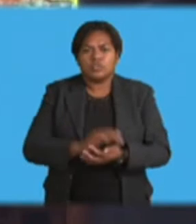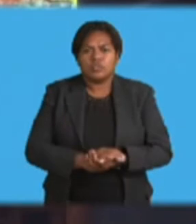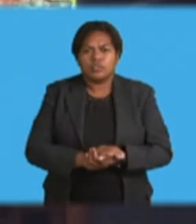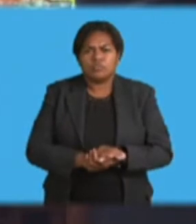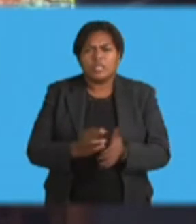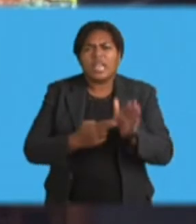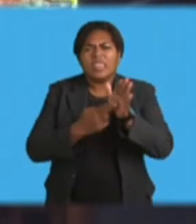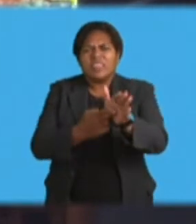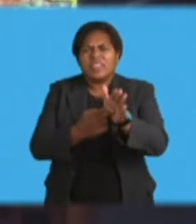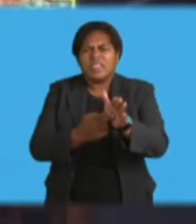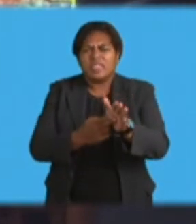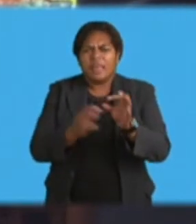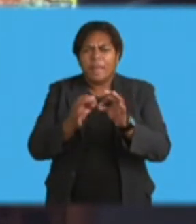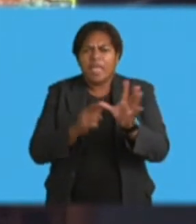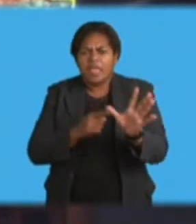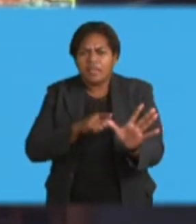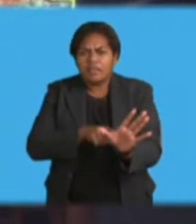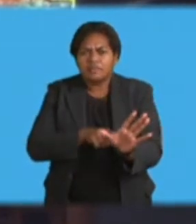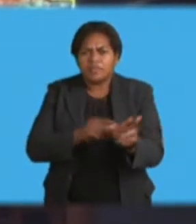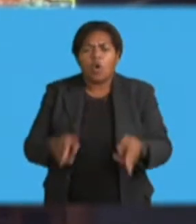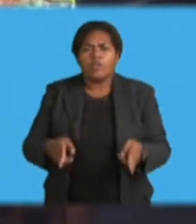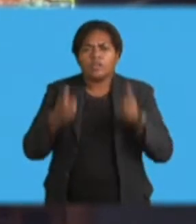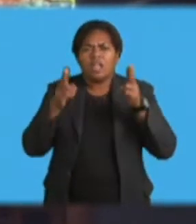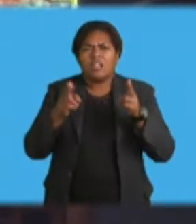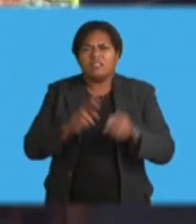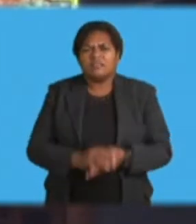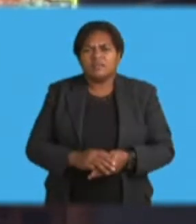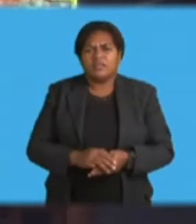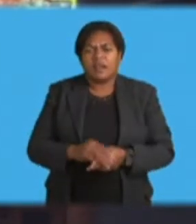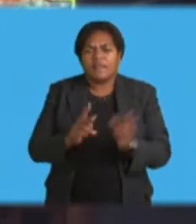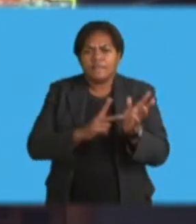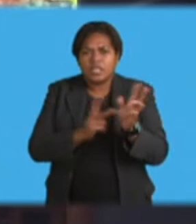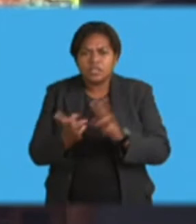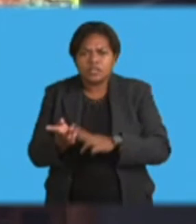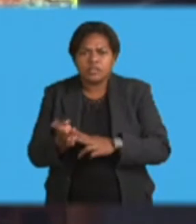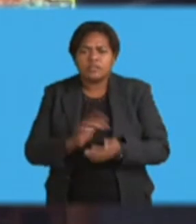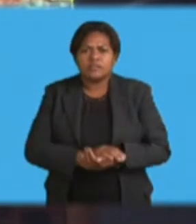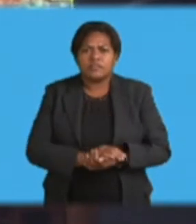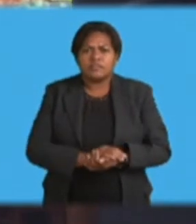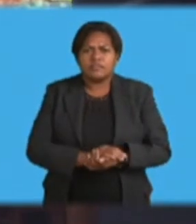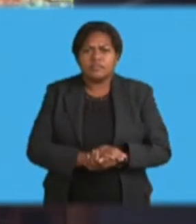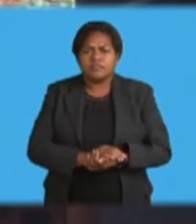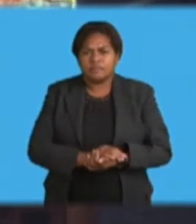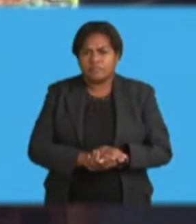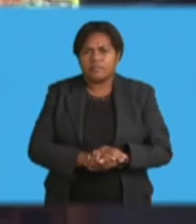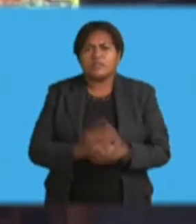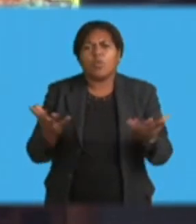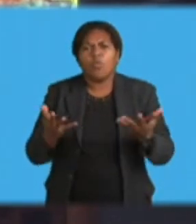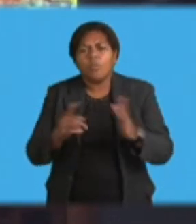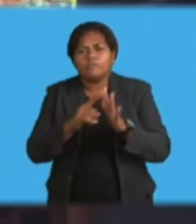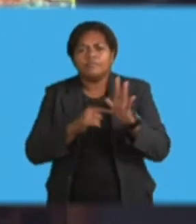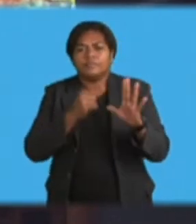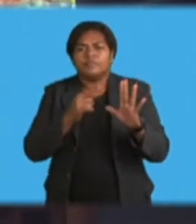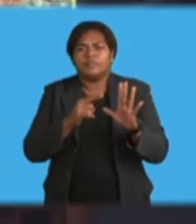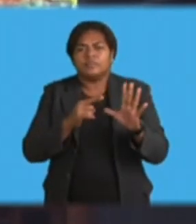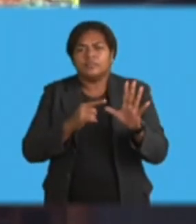Bay. Hotels, apartments, residential villages had been constructed along the Enamanu Road, where the JICA had actually